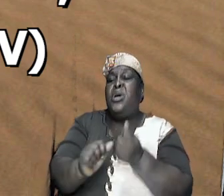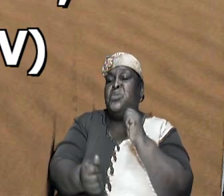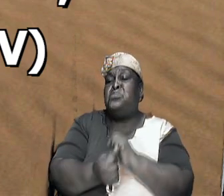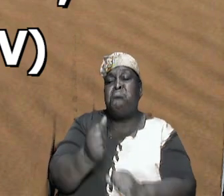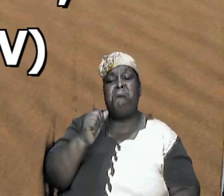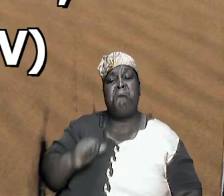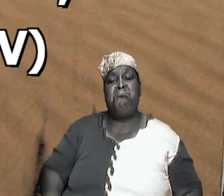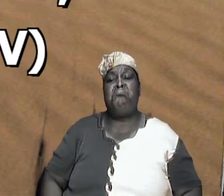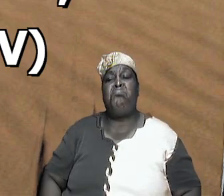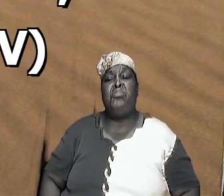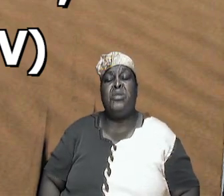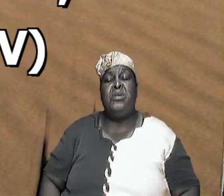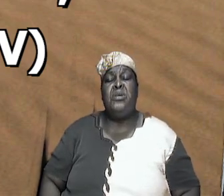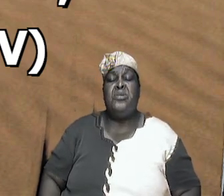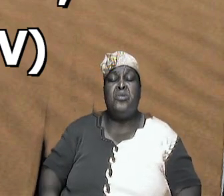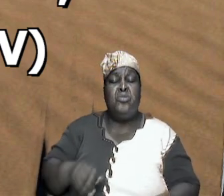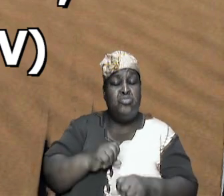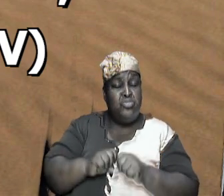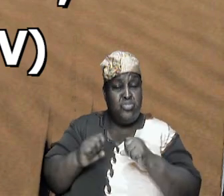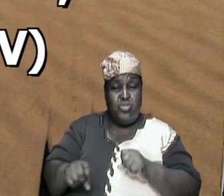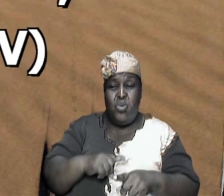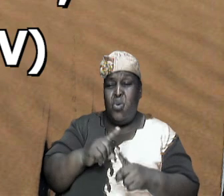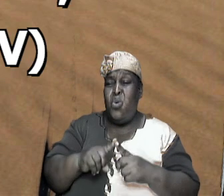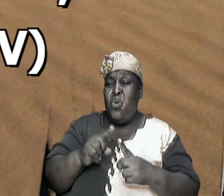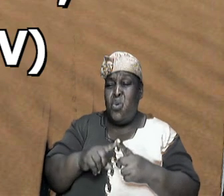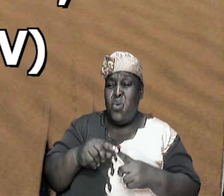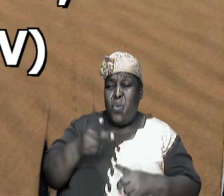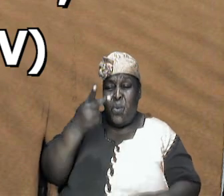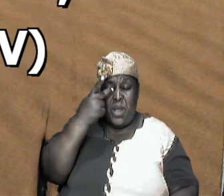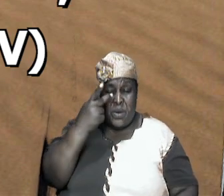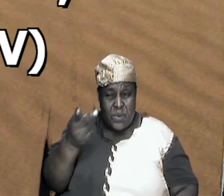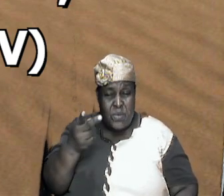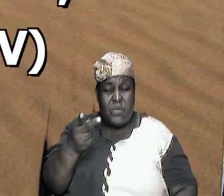perish. And so when we look